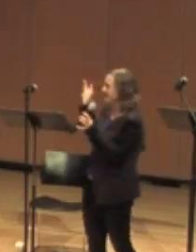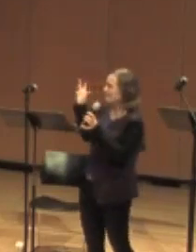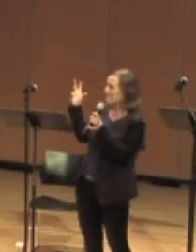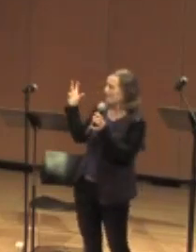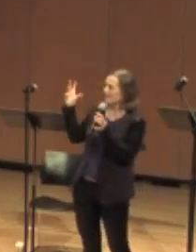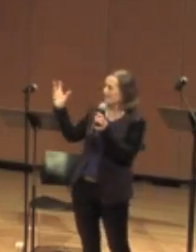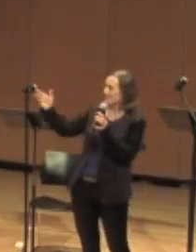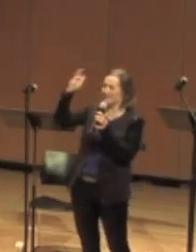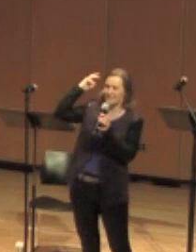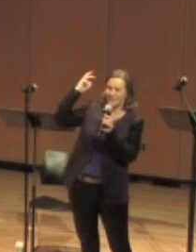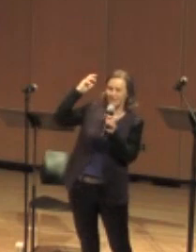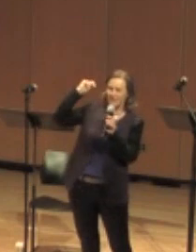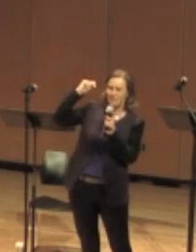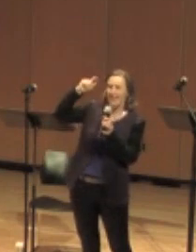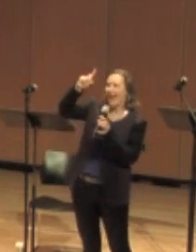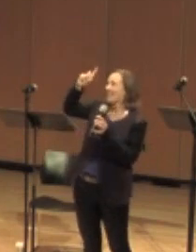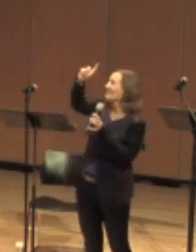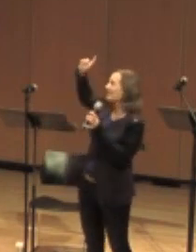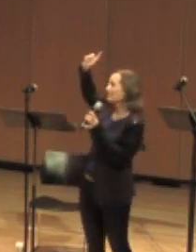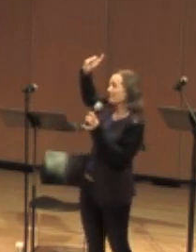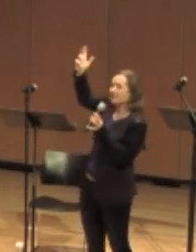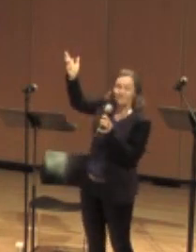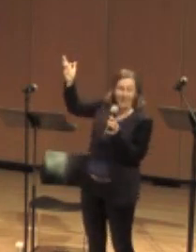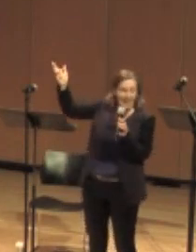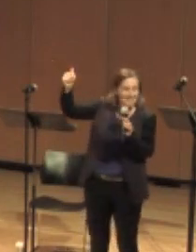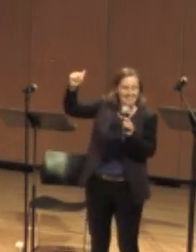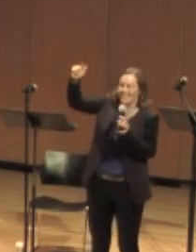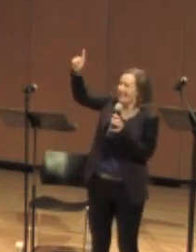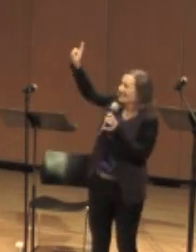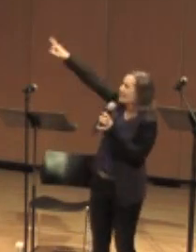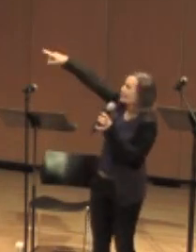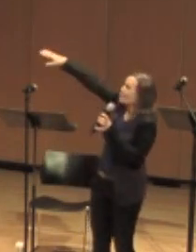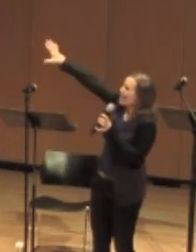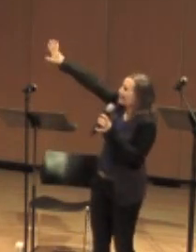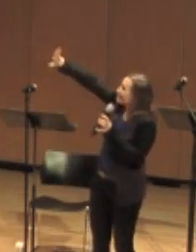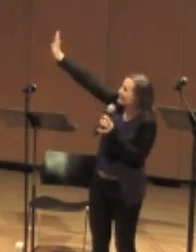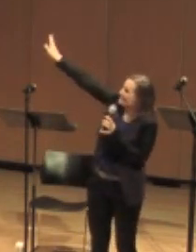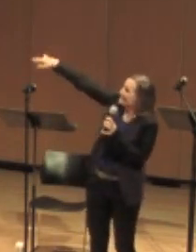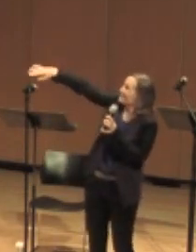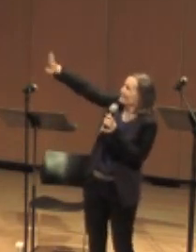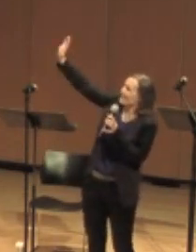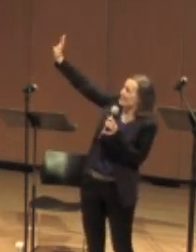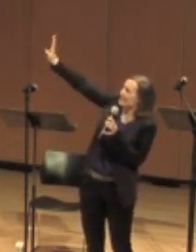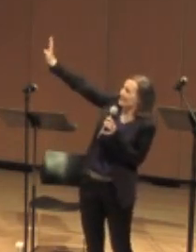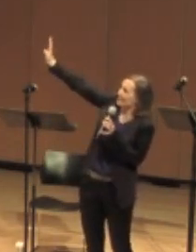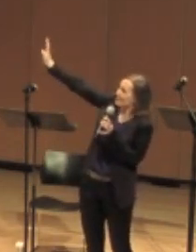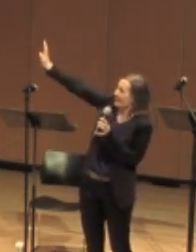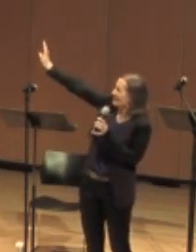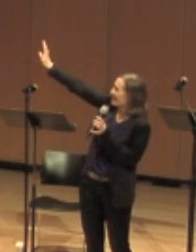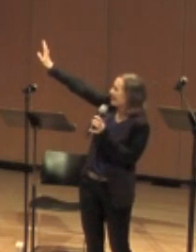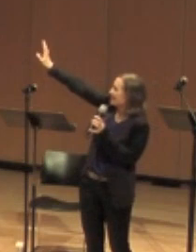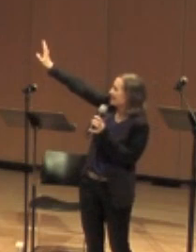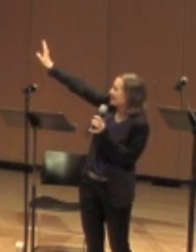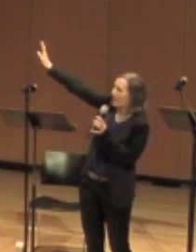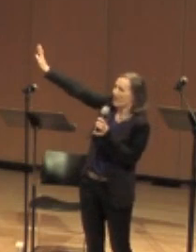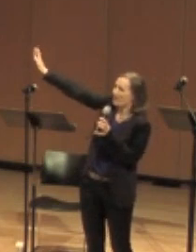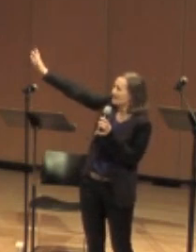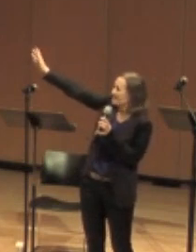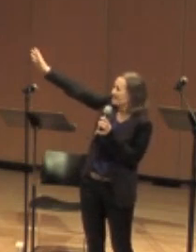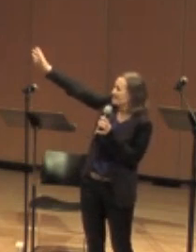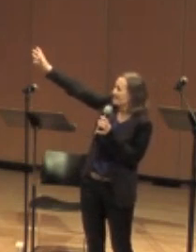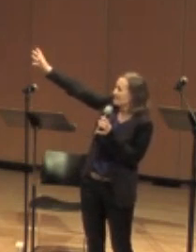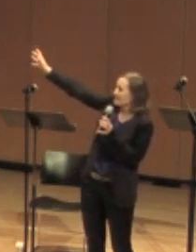climactic moment when the waves actually came and a little fun fact is that the water that we threw up here on the water on the